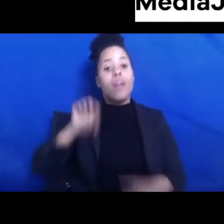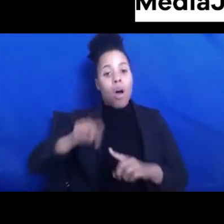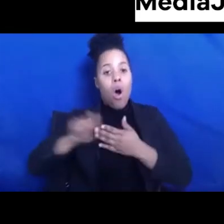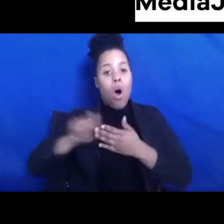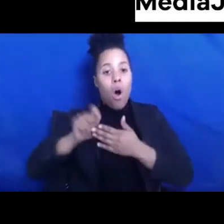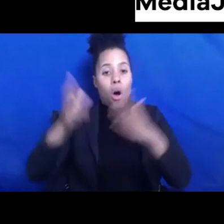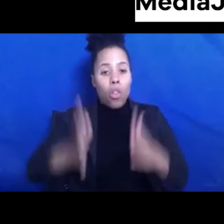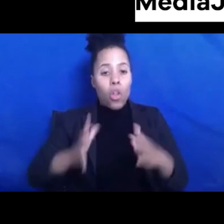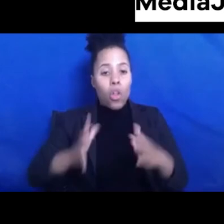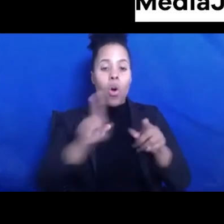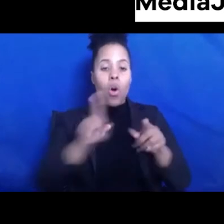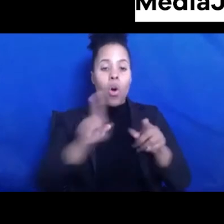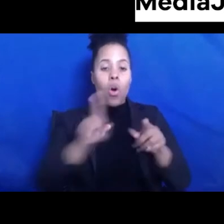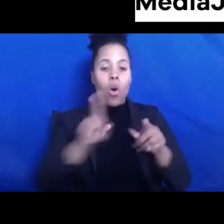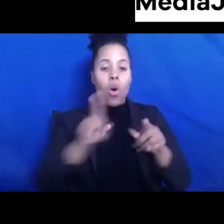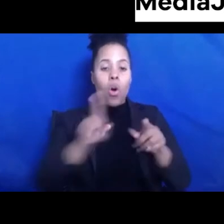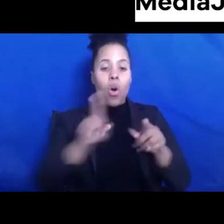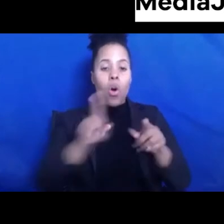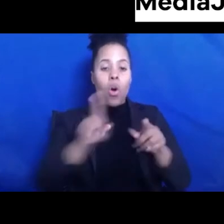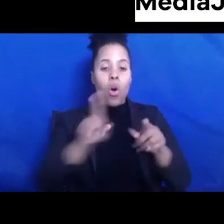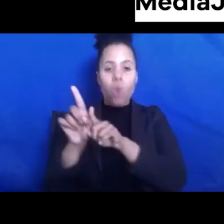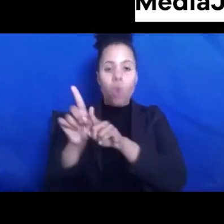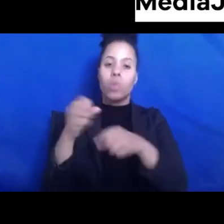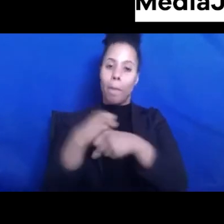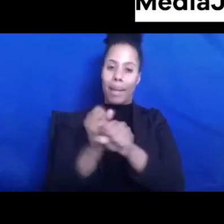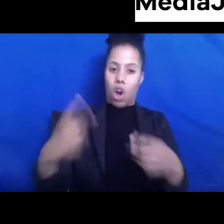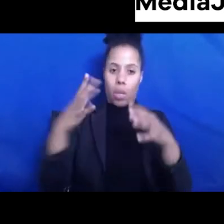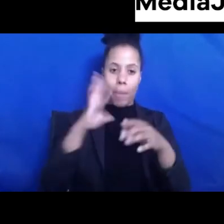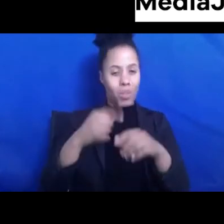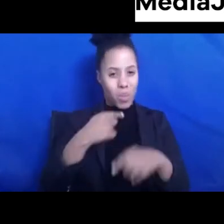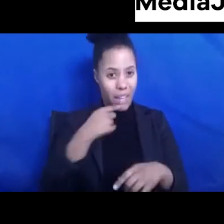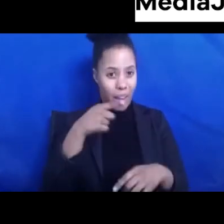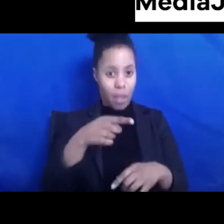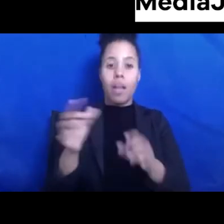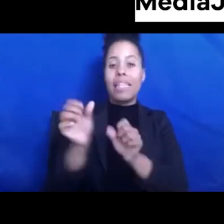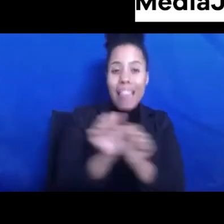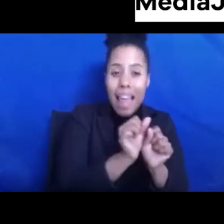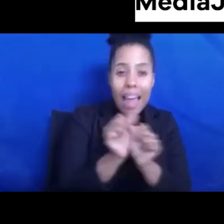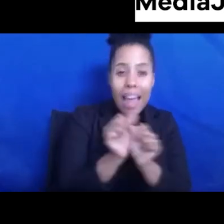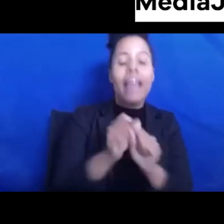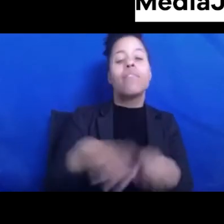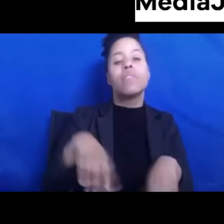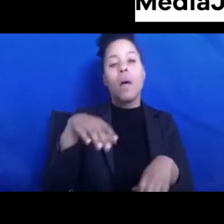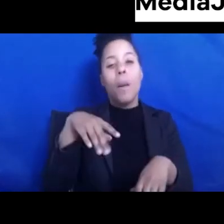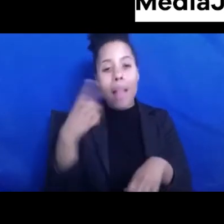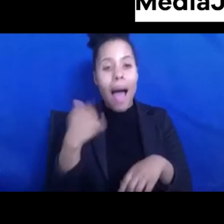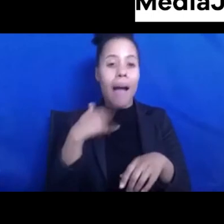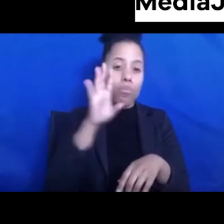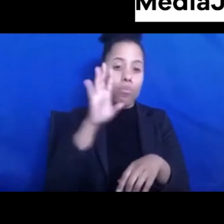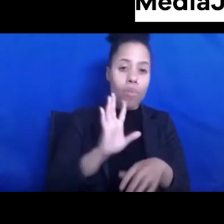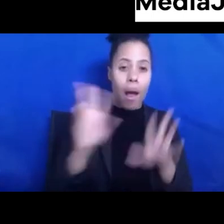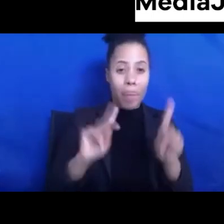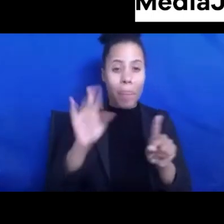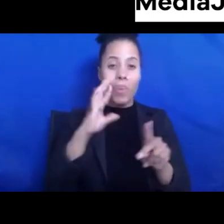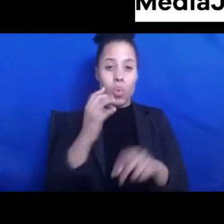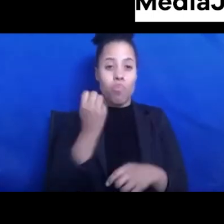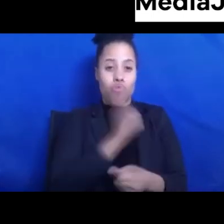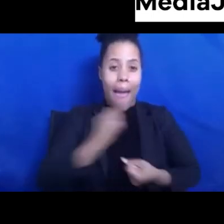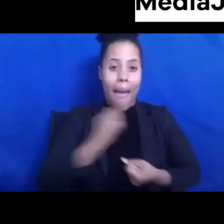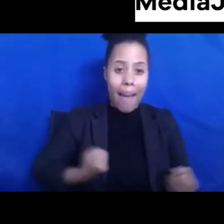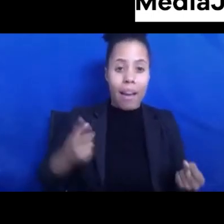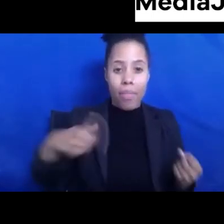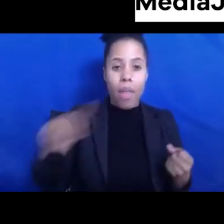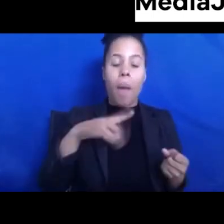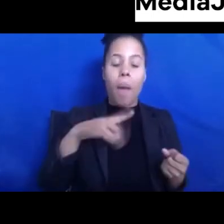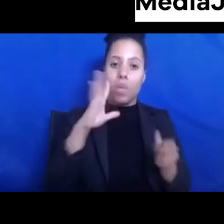know, the bodies of enslaved Black and Brown people, this was actually a way of making the body a